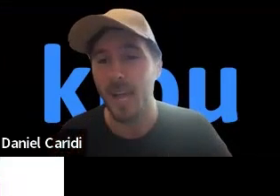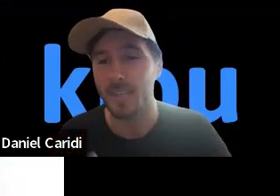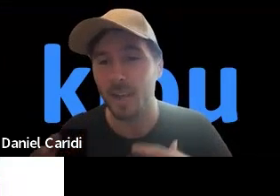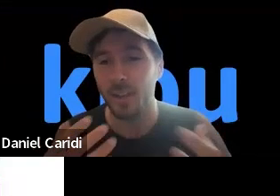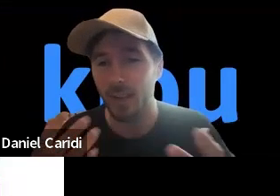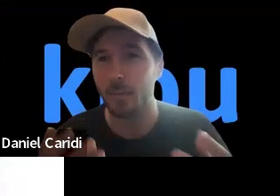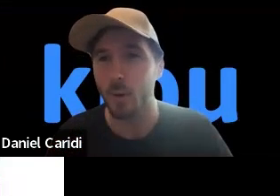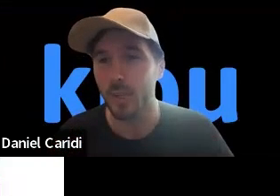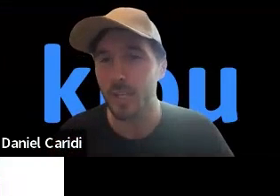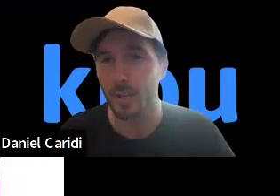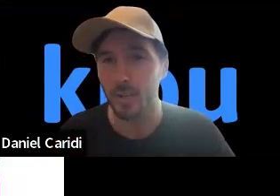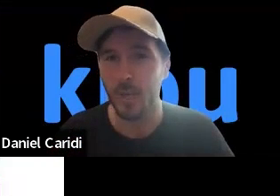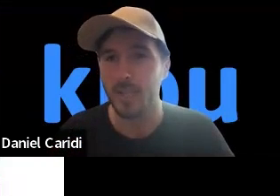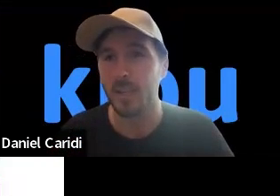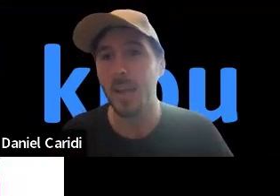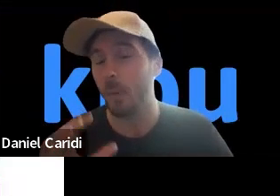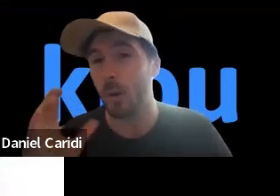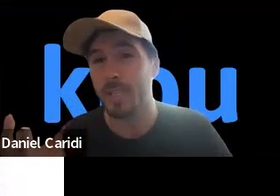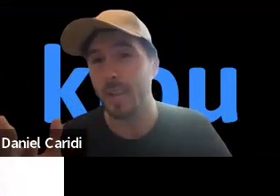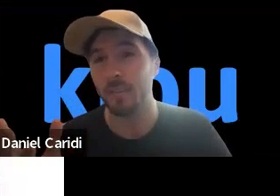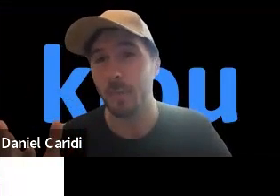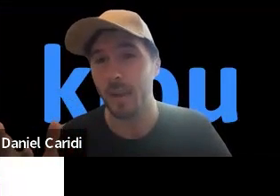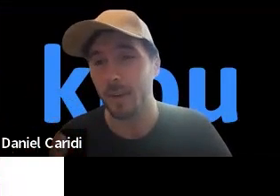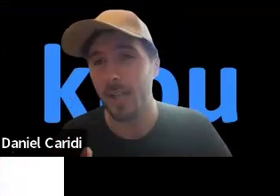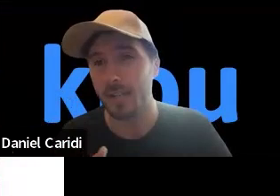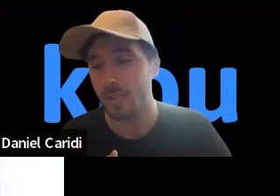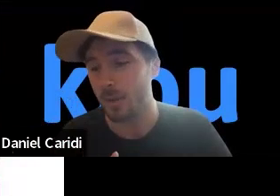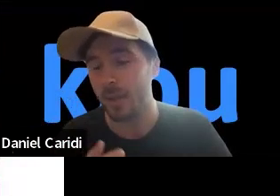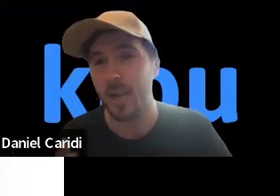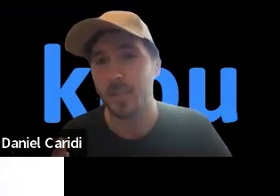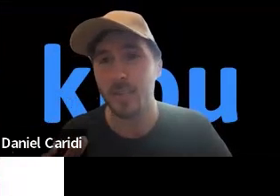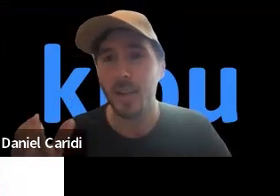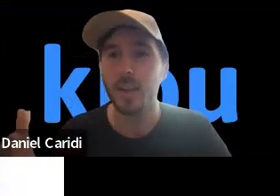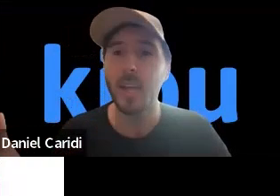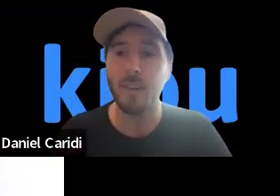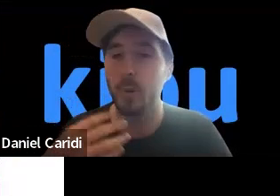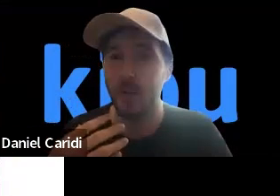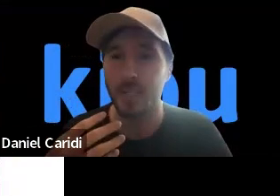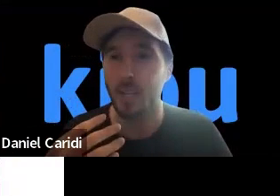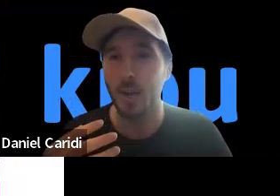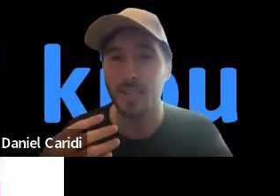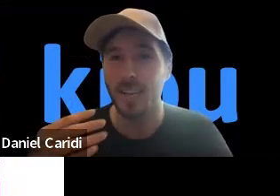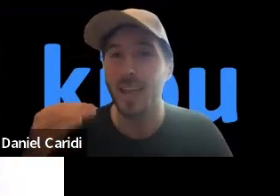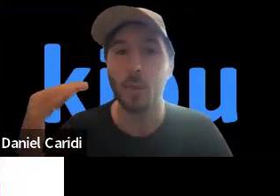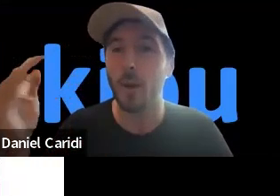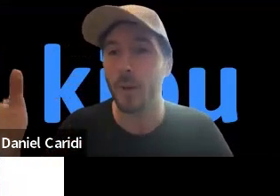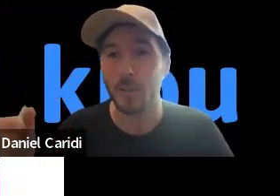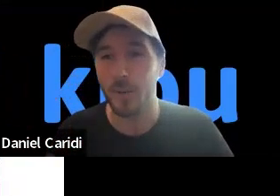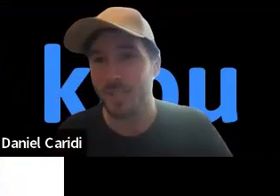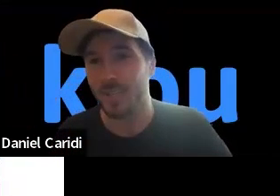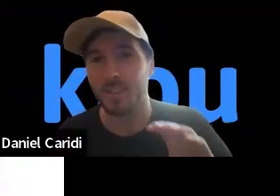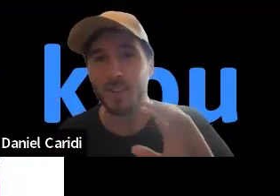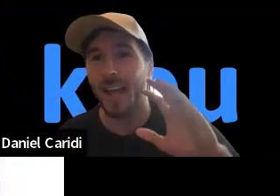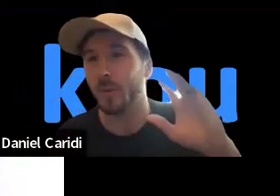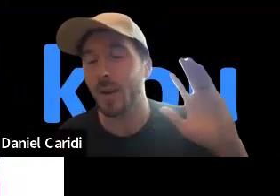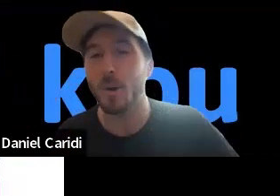types of classes that are like more relational based. And we're always taking feedback for our classes too on the content side. If anyone reaches out to us and says, hey, we want more